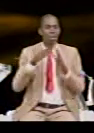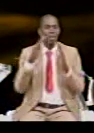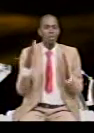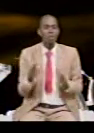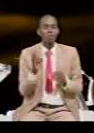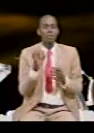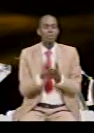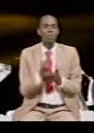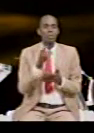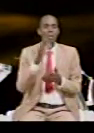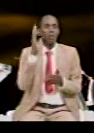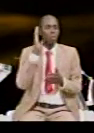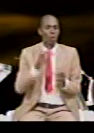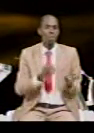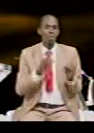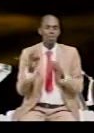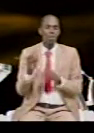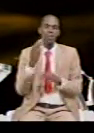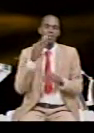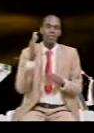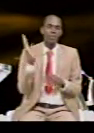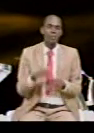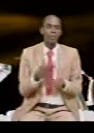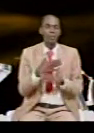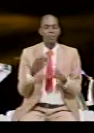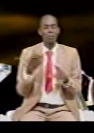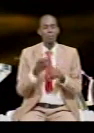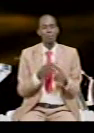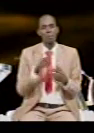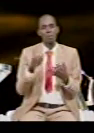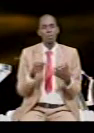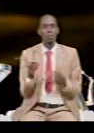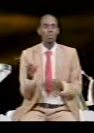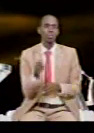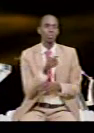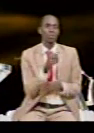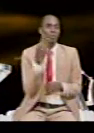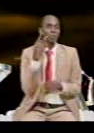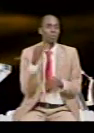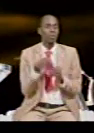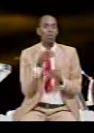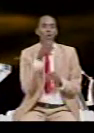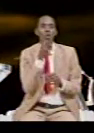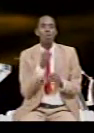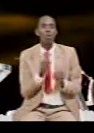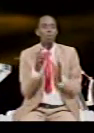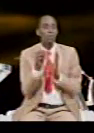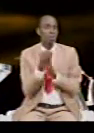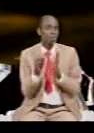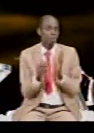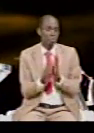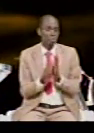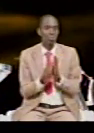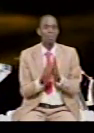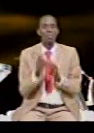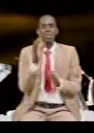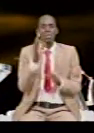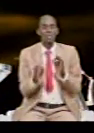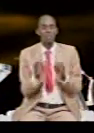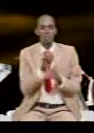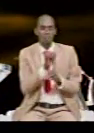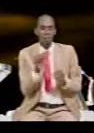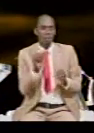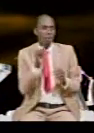from among you. In the Old Testament, if a lady, a married